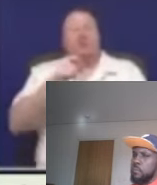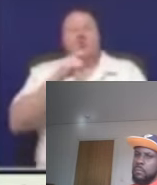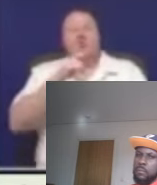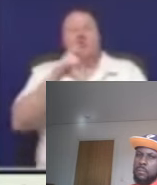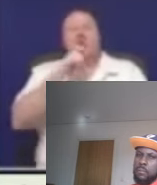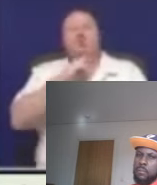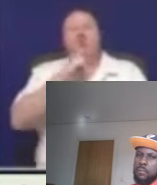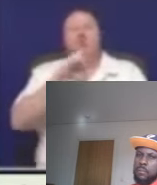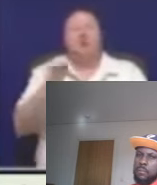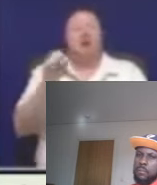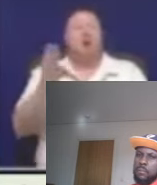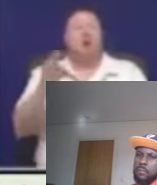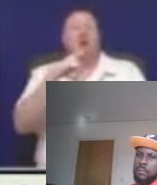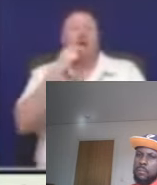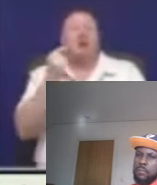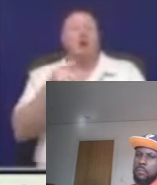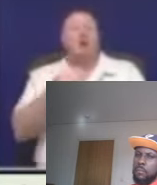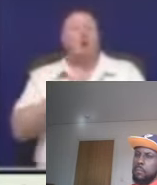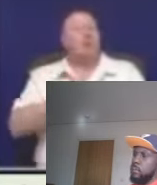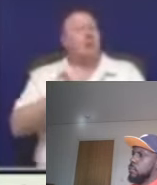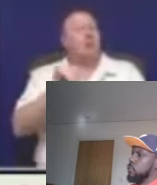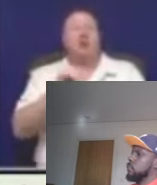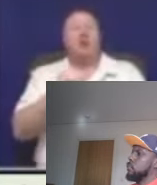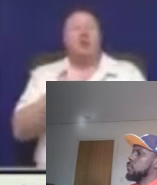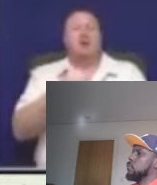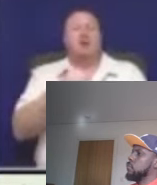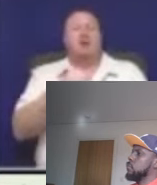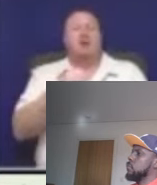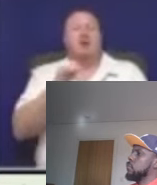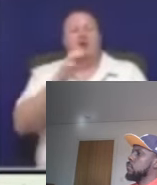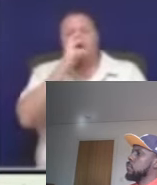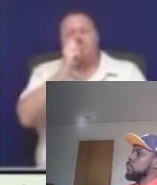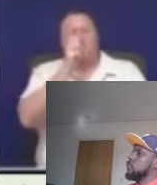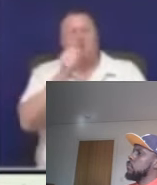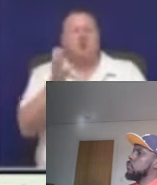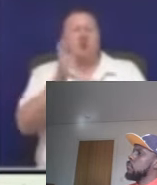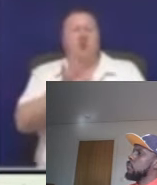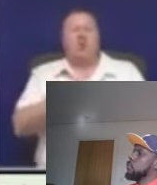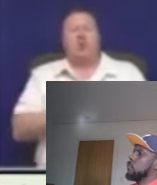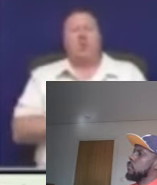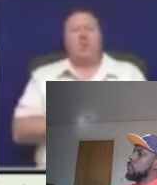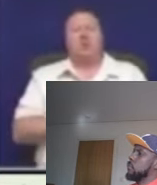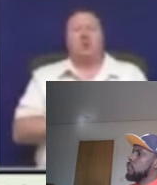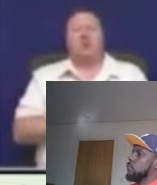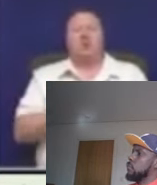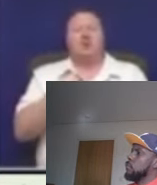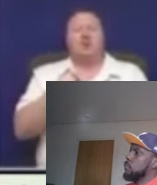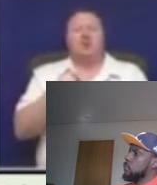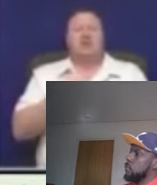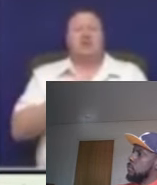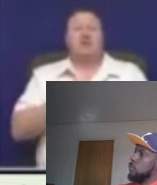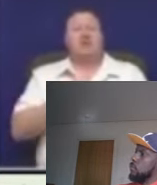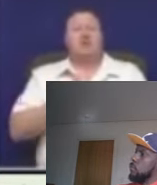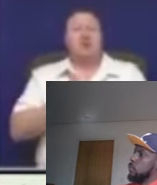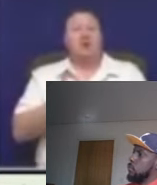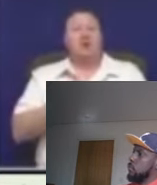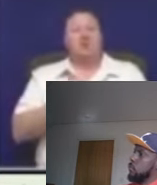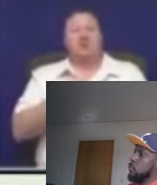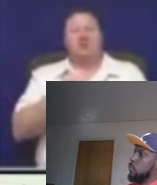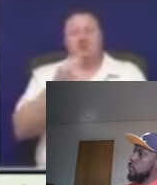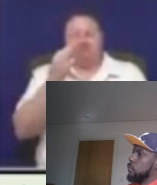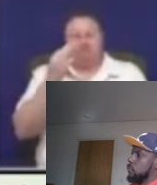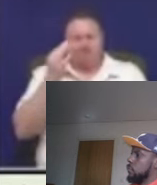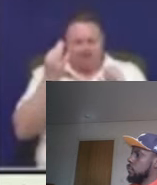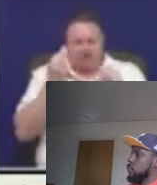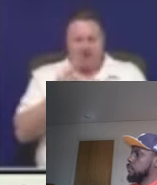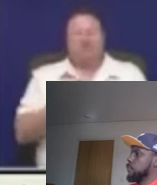greed. There can be nothing more offensive than what has taken place here. And this kind of mismanagement is precisely what we are